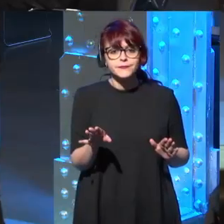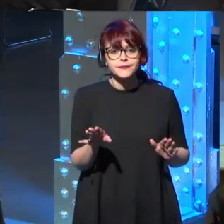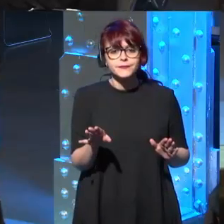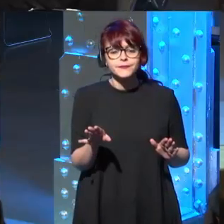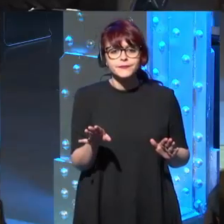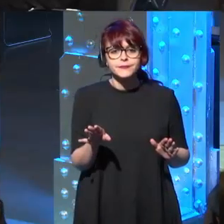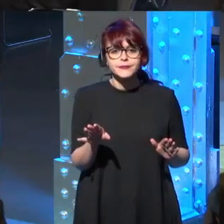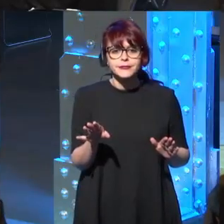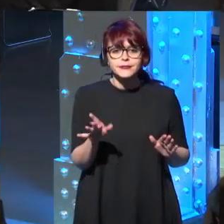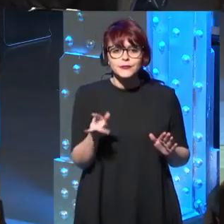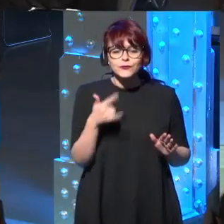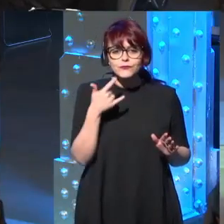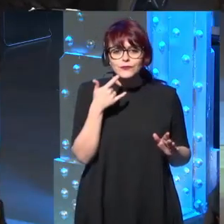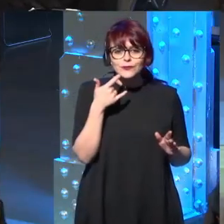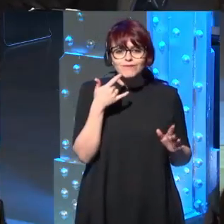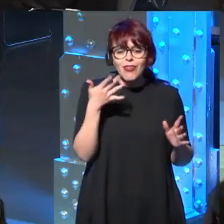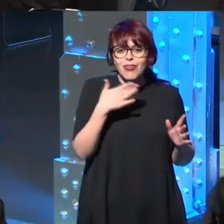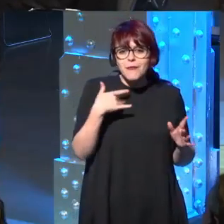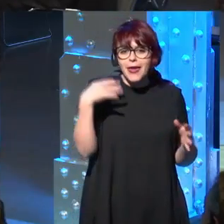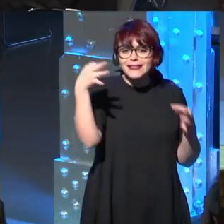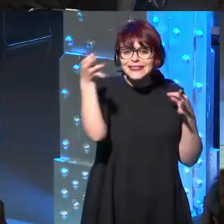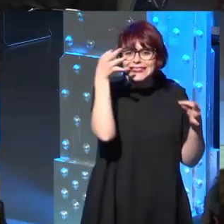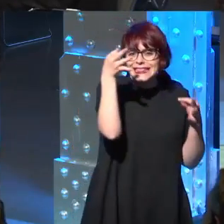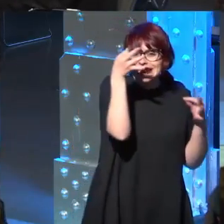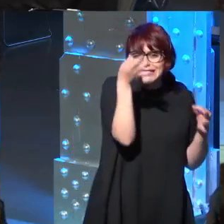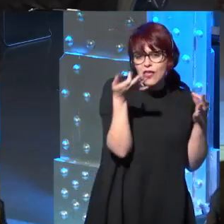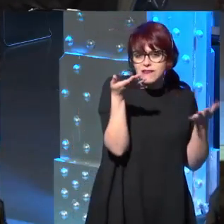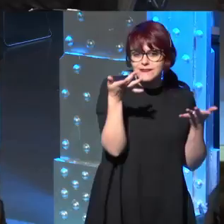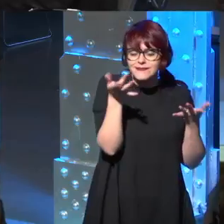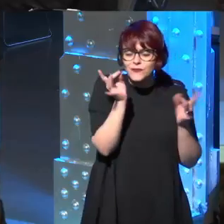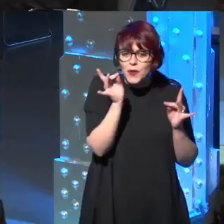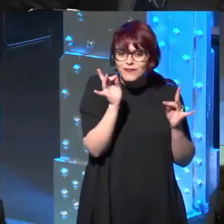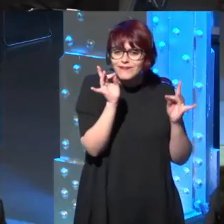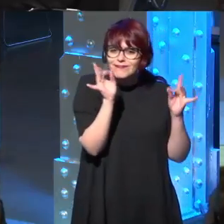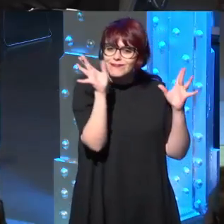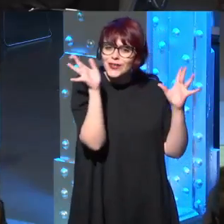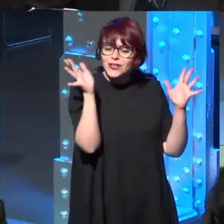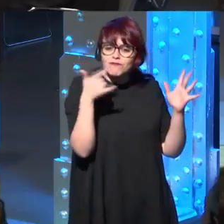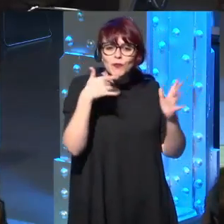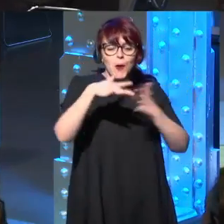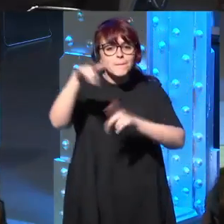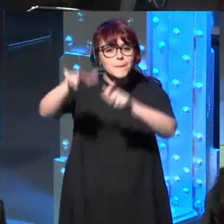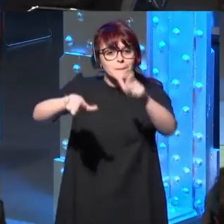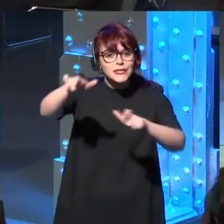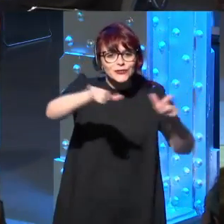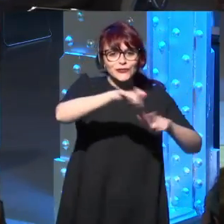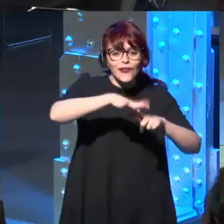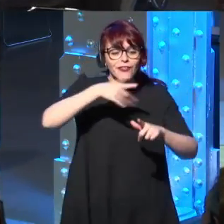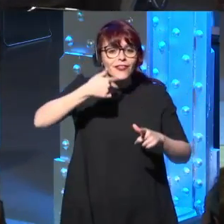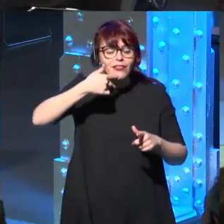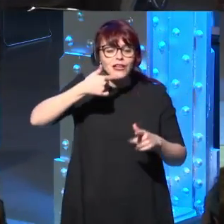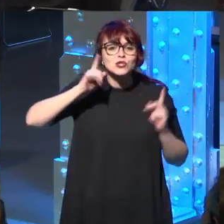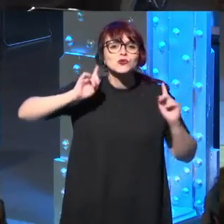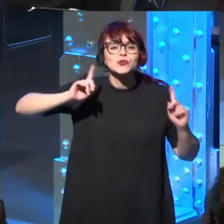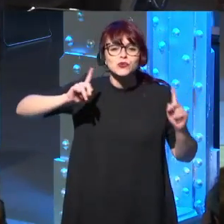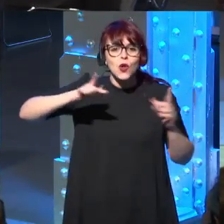delicate details about people that would suggest more than these realistic